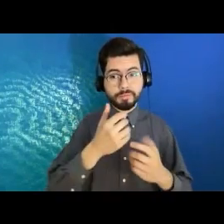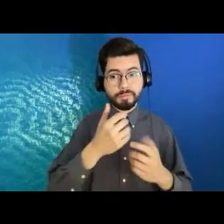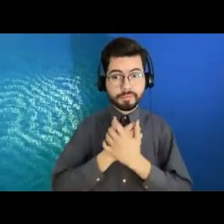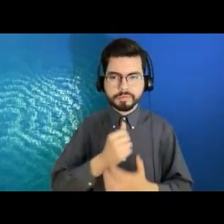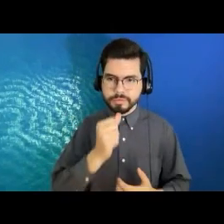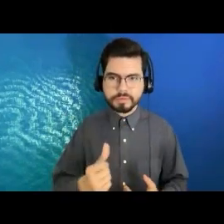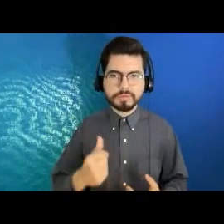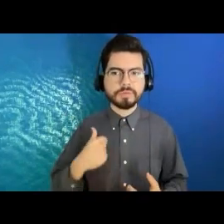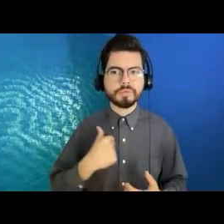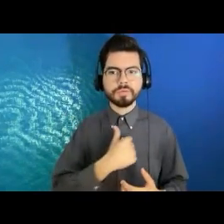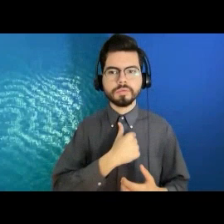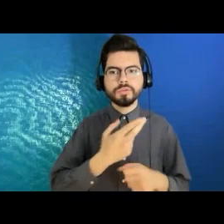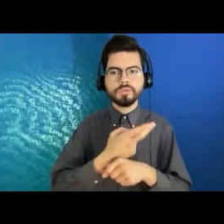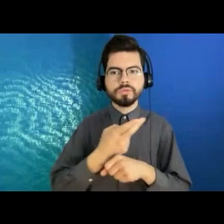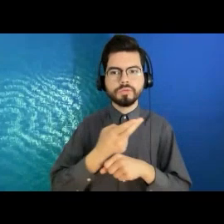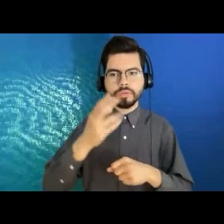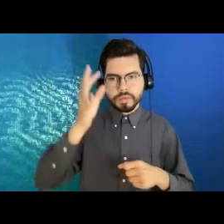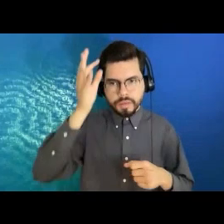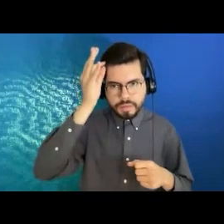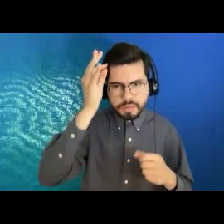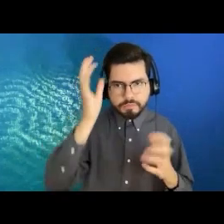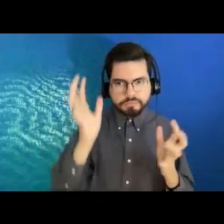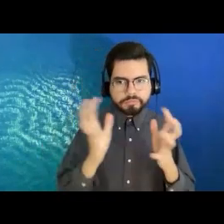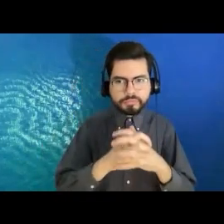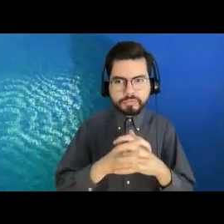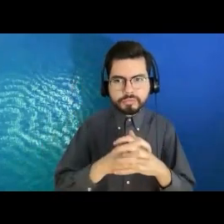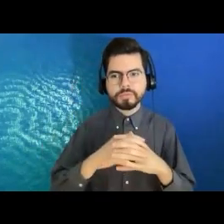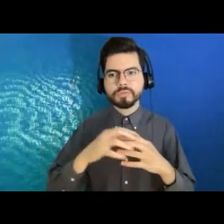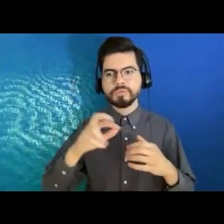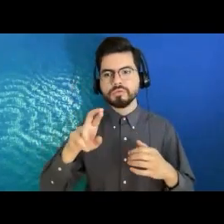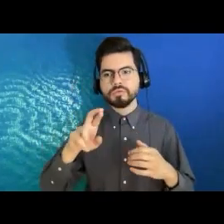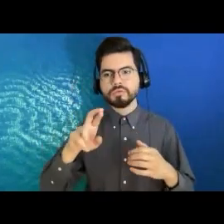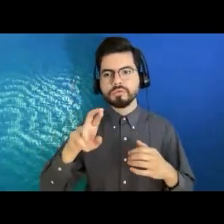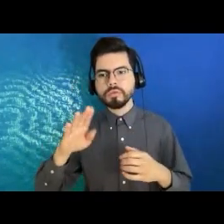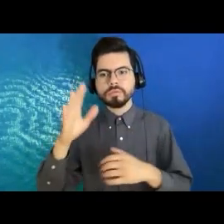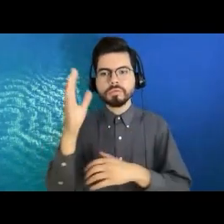hair snares and rub trees. And we collected